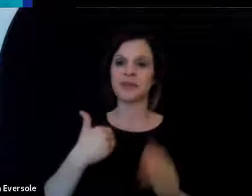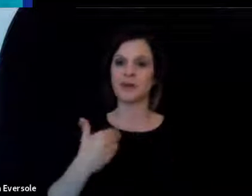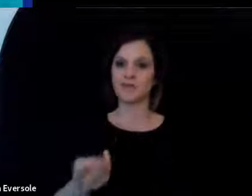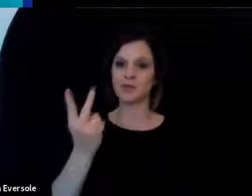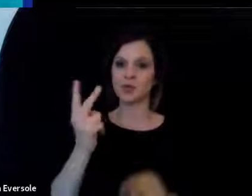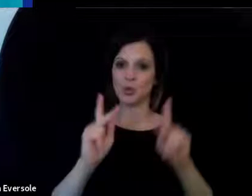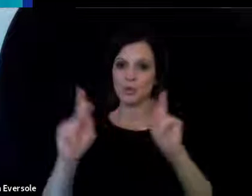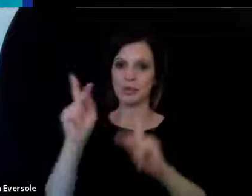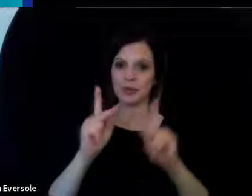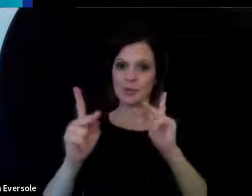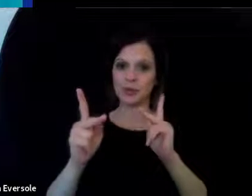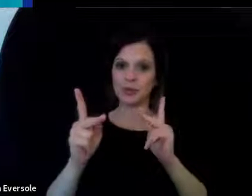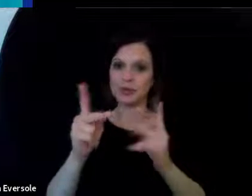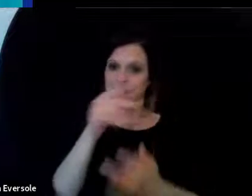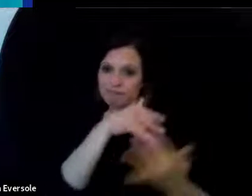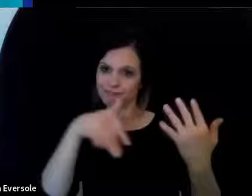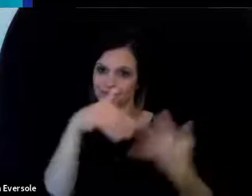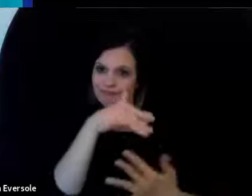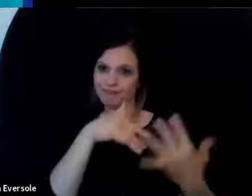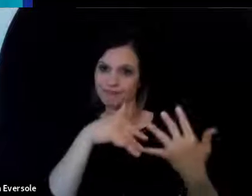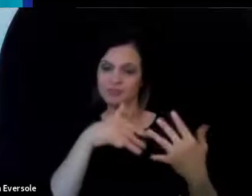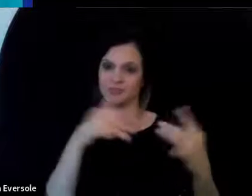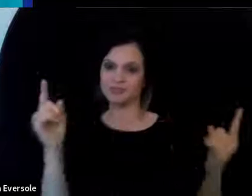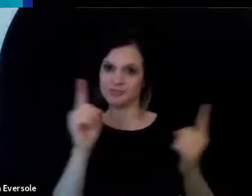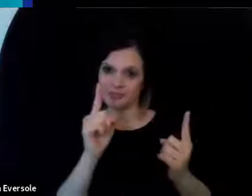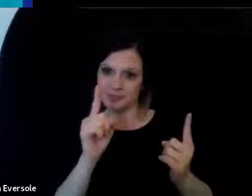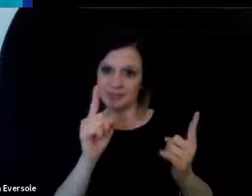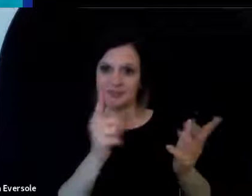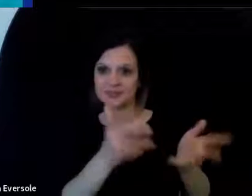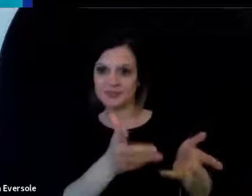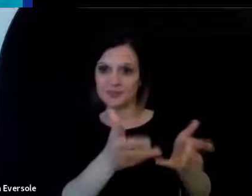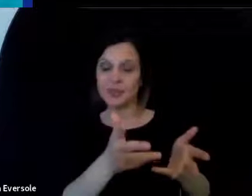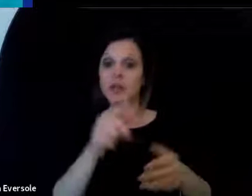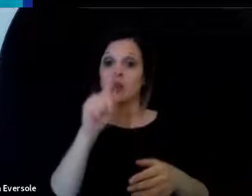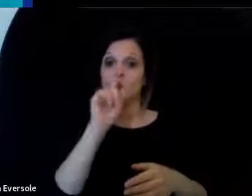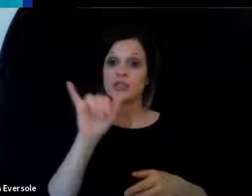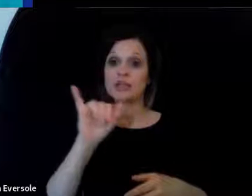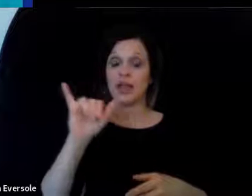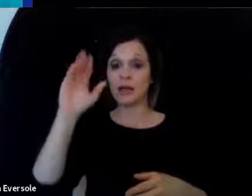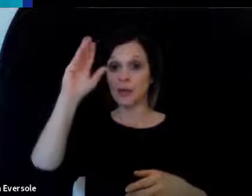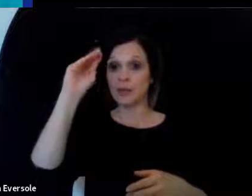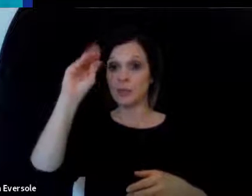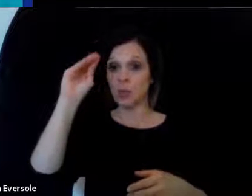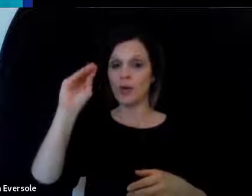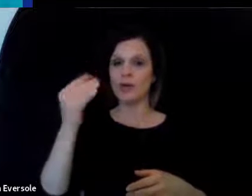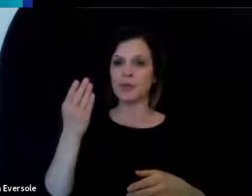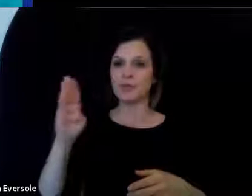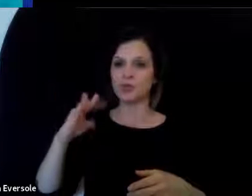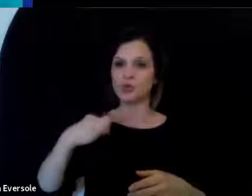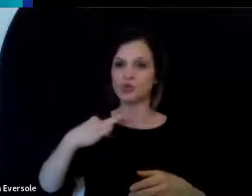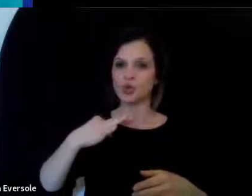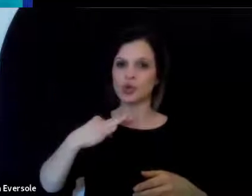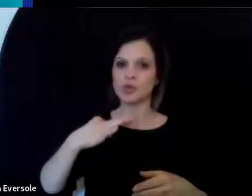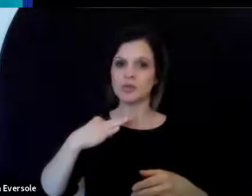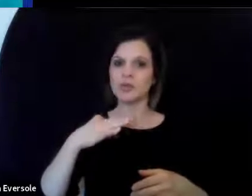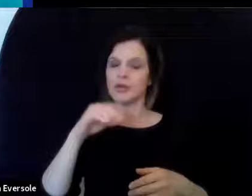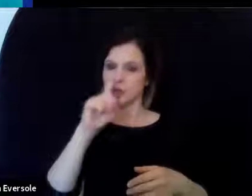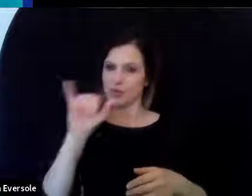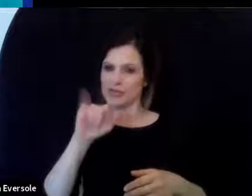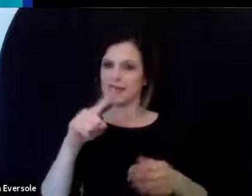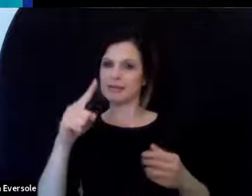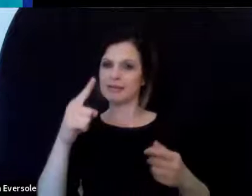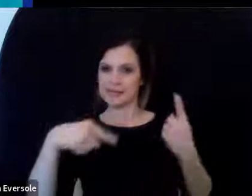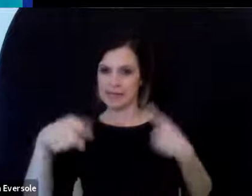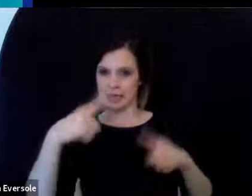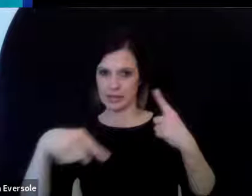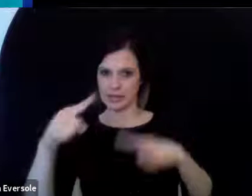people interacting with each other, and it appears as if the boy that's in the teal shirt is doing sign language to the person